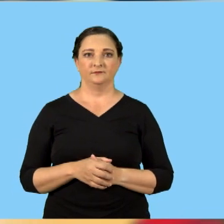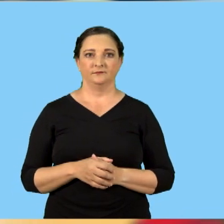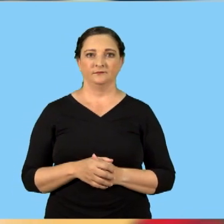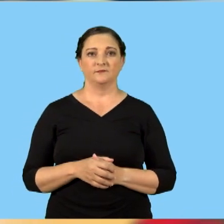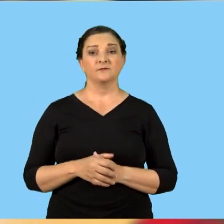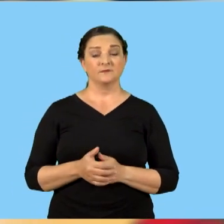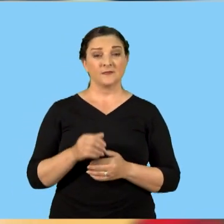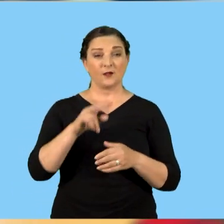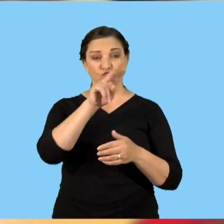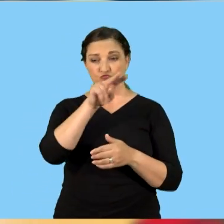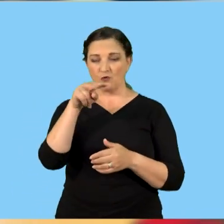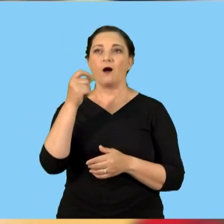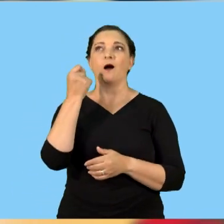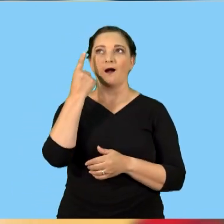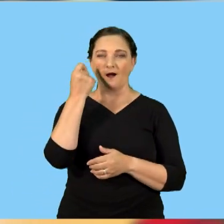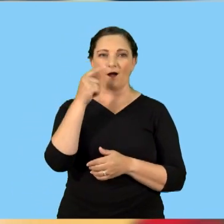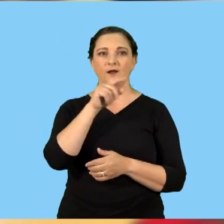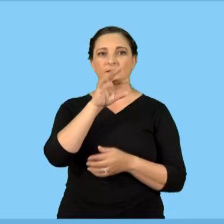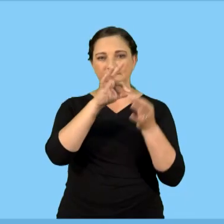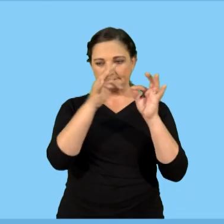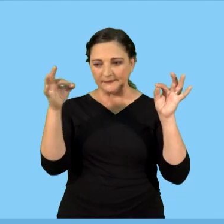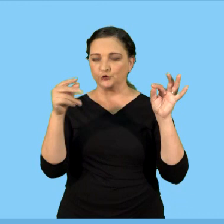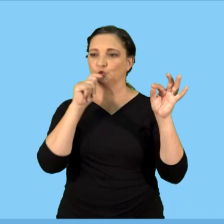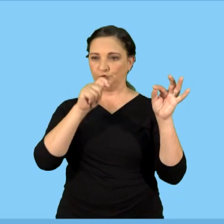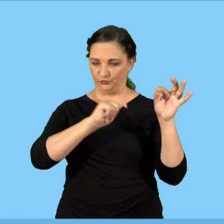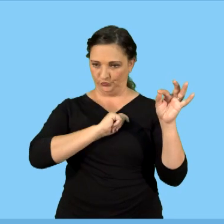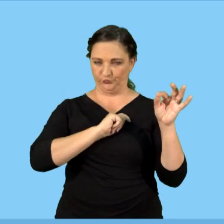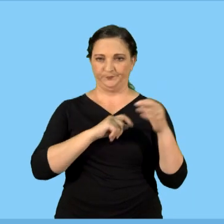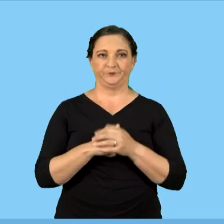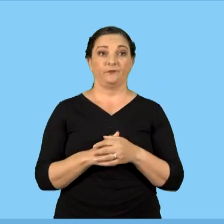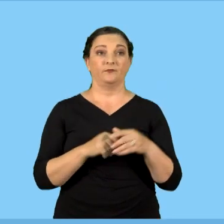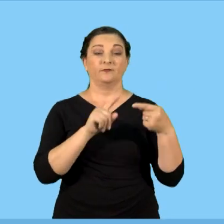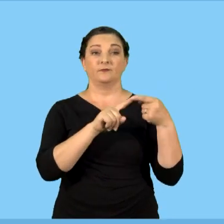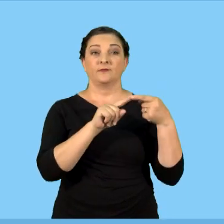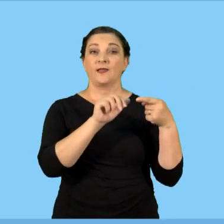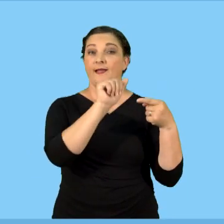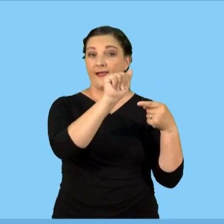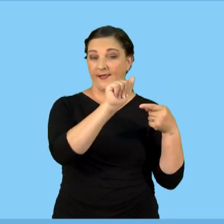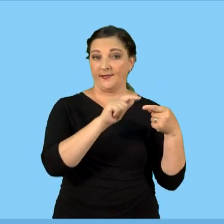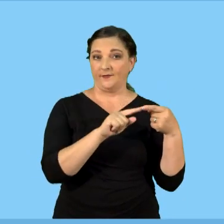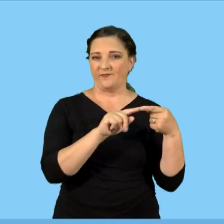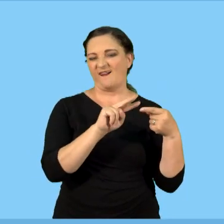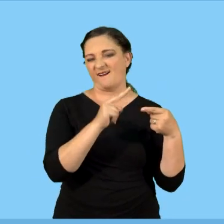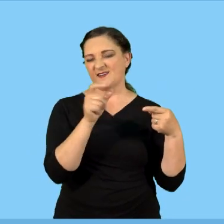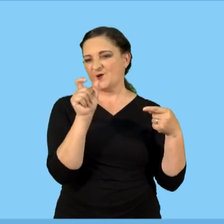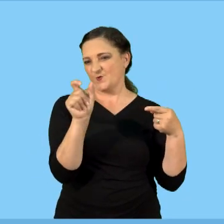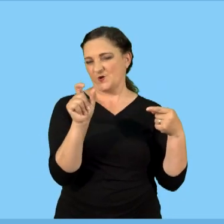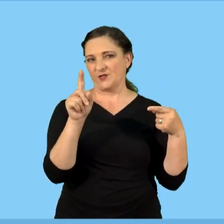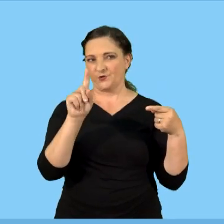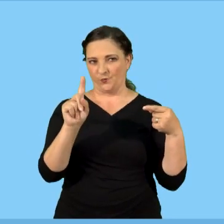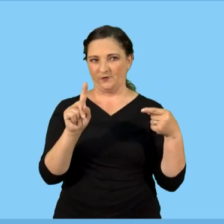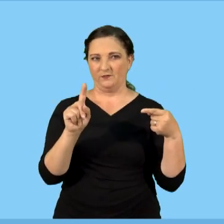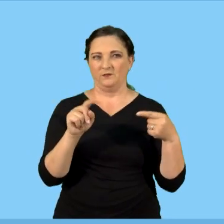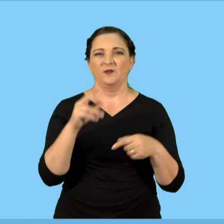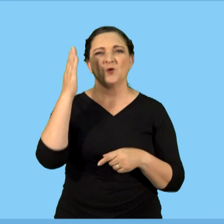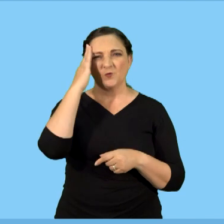the sentence makes sense and the sentence is true. Question 1. A. It says another word for iron oxide